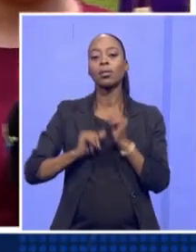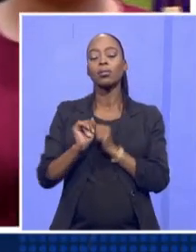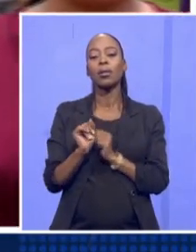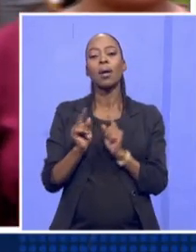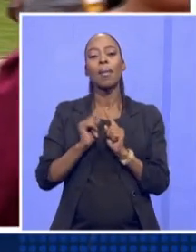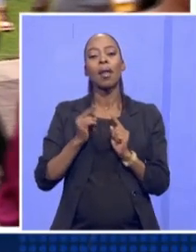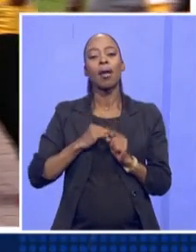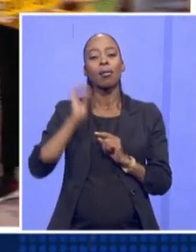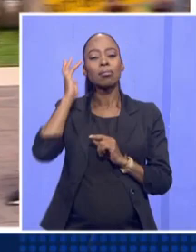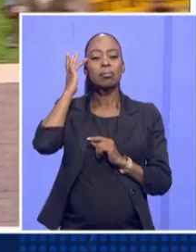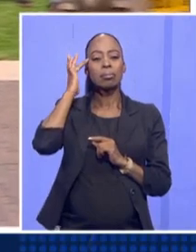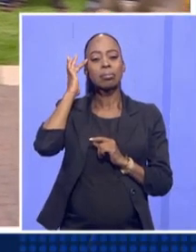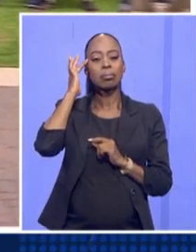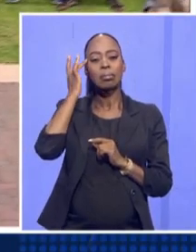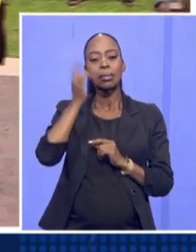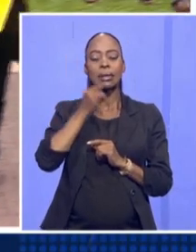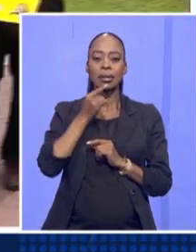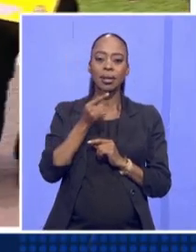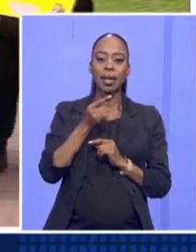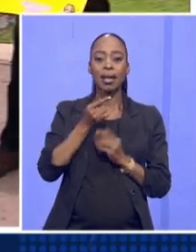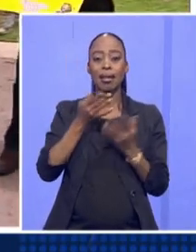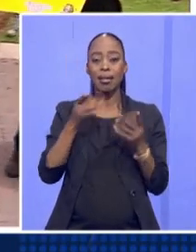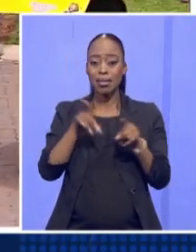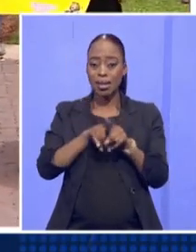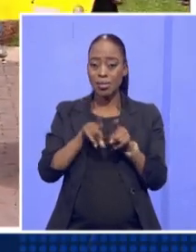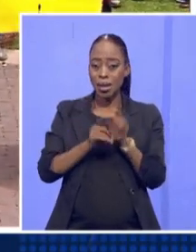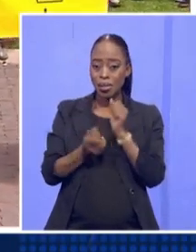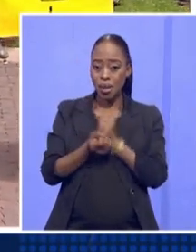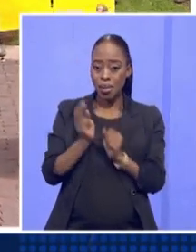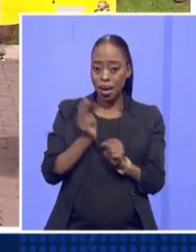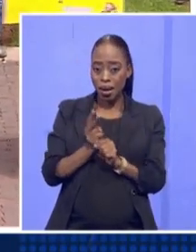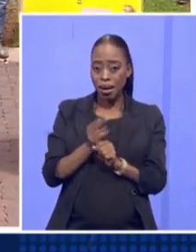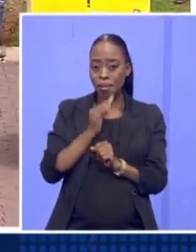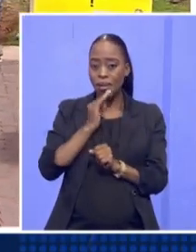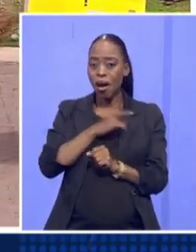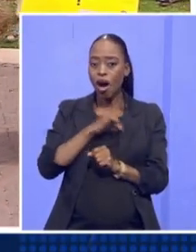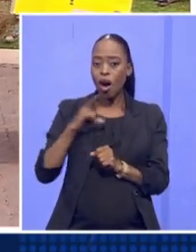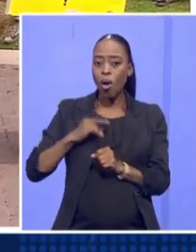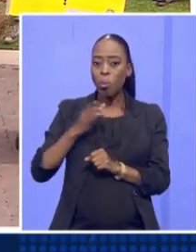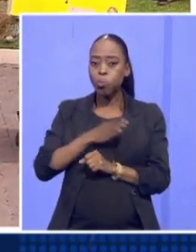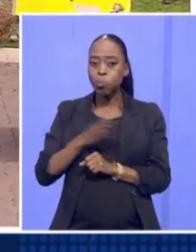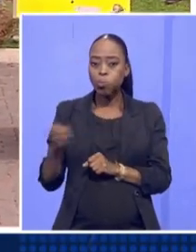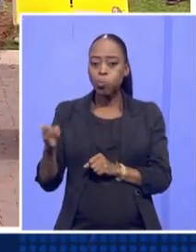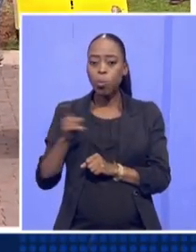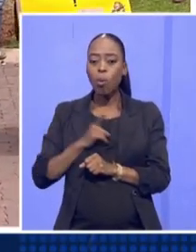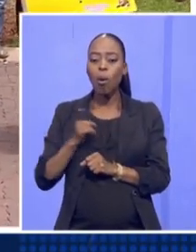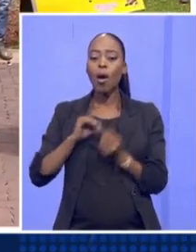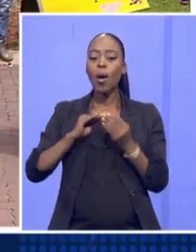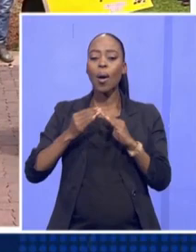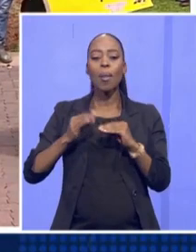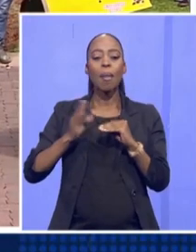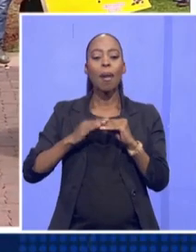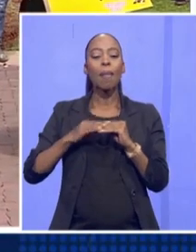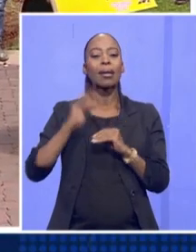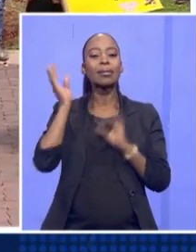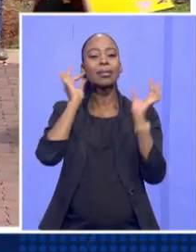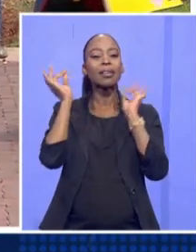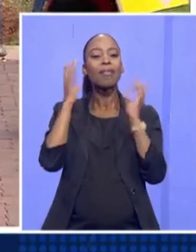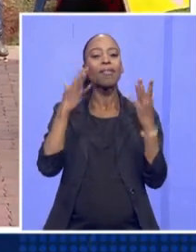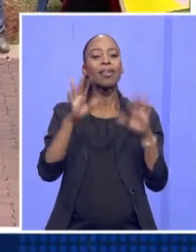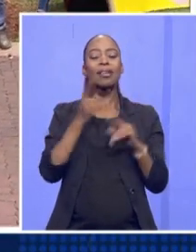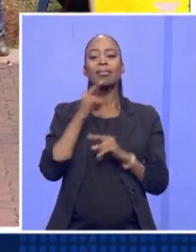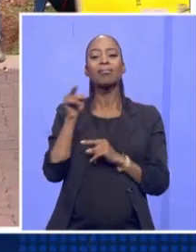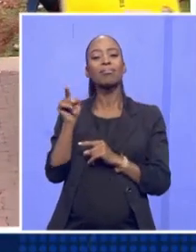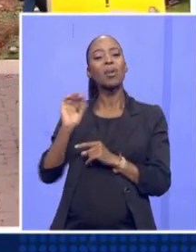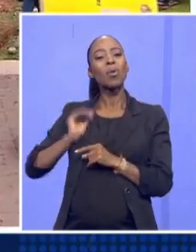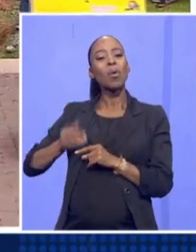wonders, whether or not we'll be seeing similar pickets. How long do they intend on being out there, considering that they're hearing from residents that Belinda